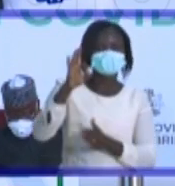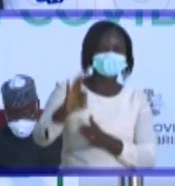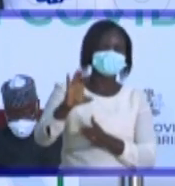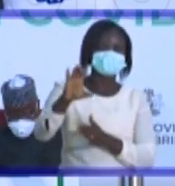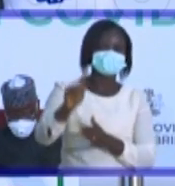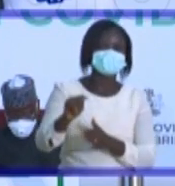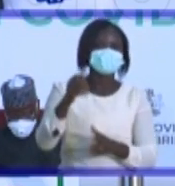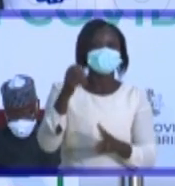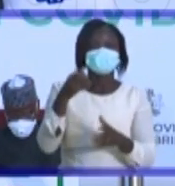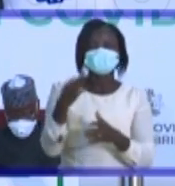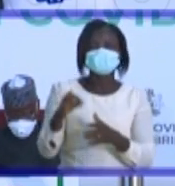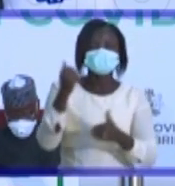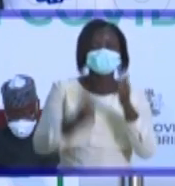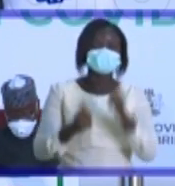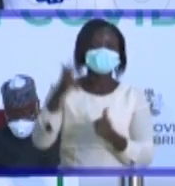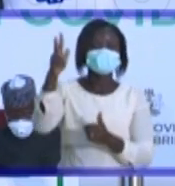of which